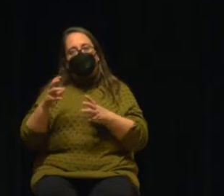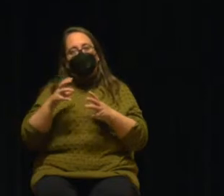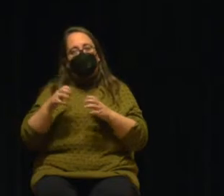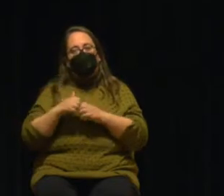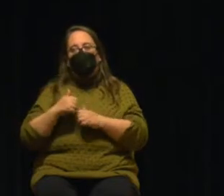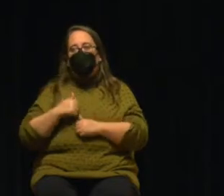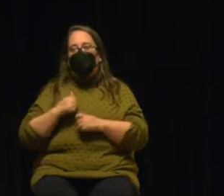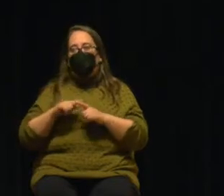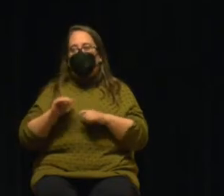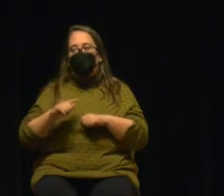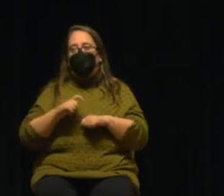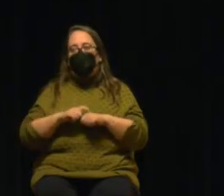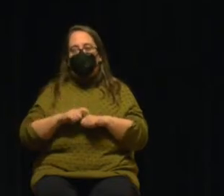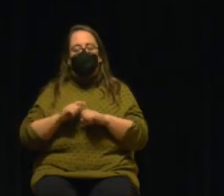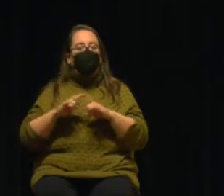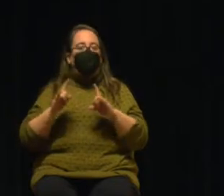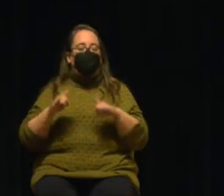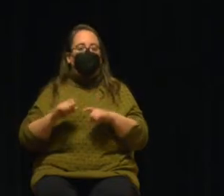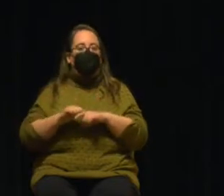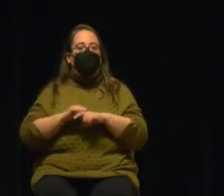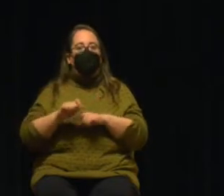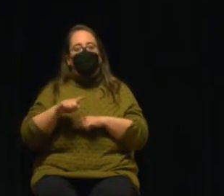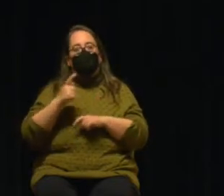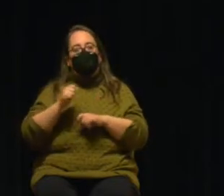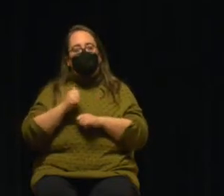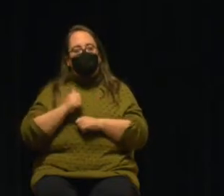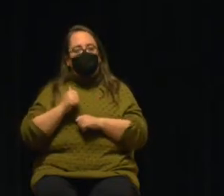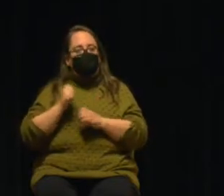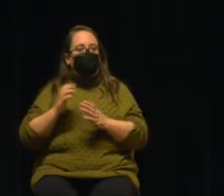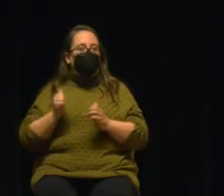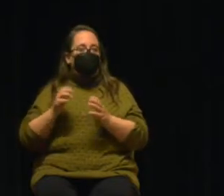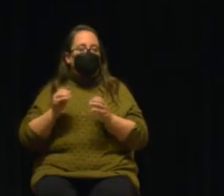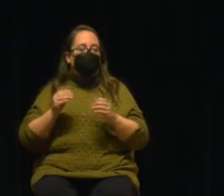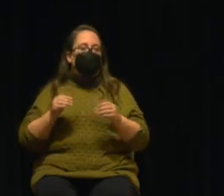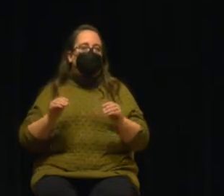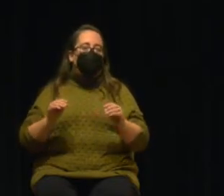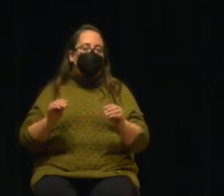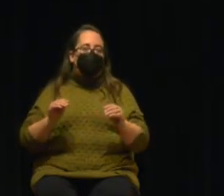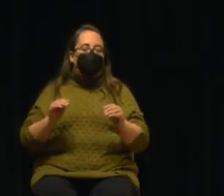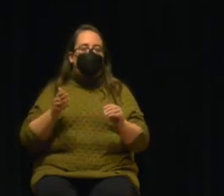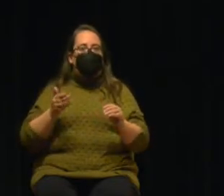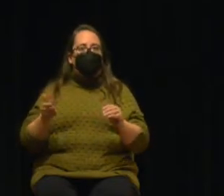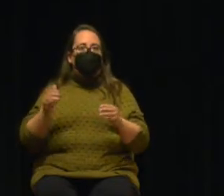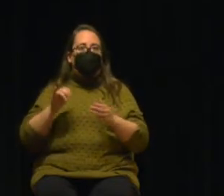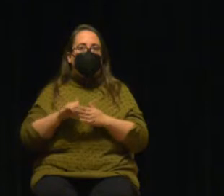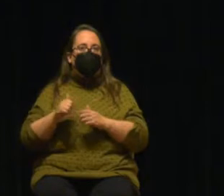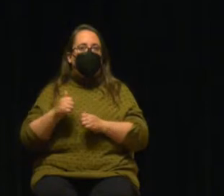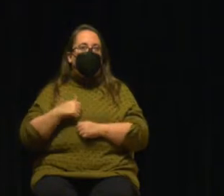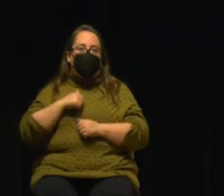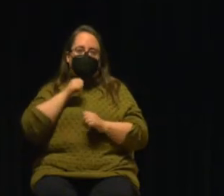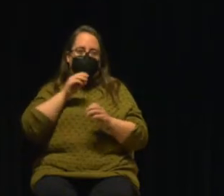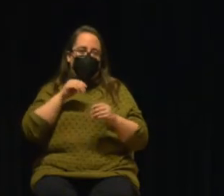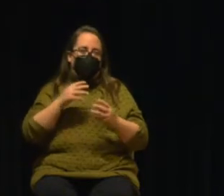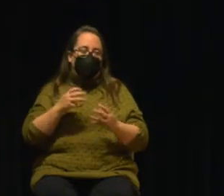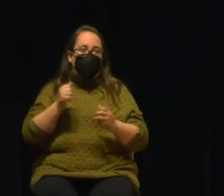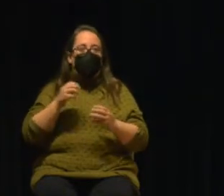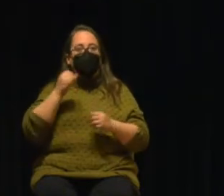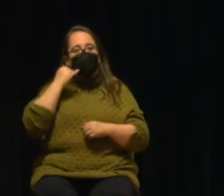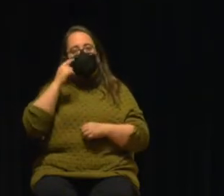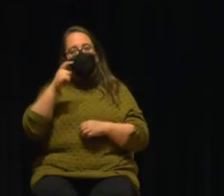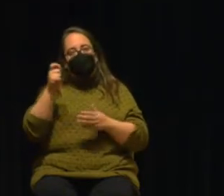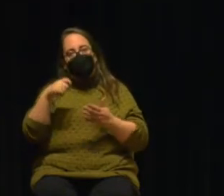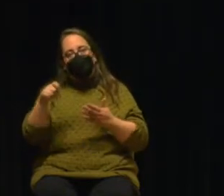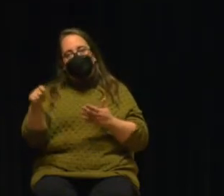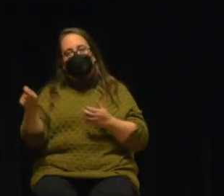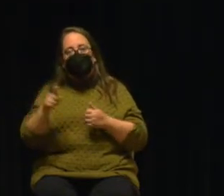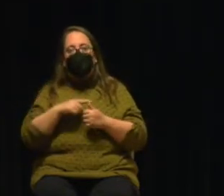in this case, he was at a camp where they were training Black soldiers. So he would sell them the things that the army didn't provide them. So if they needed pens